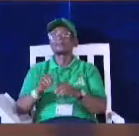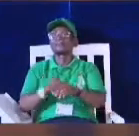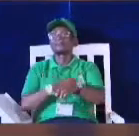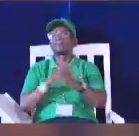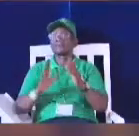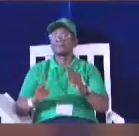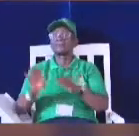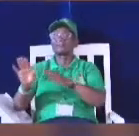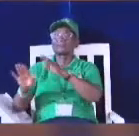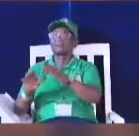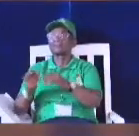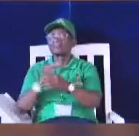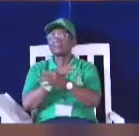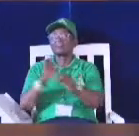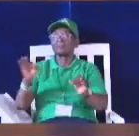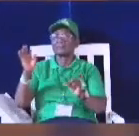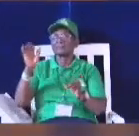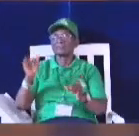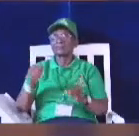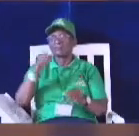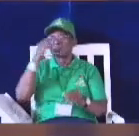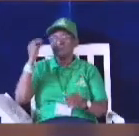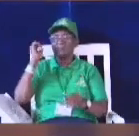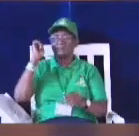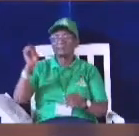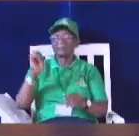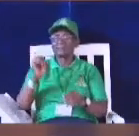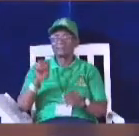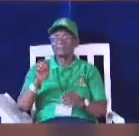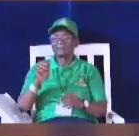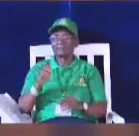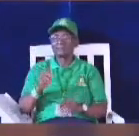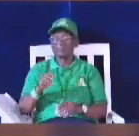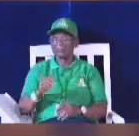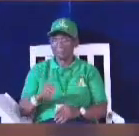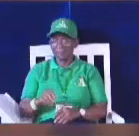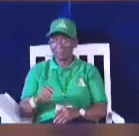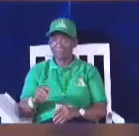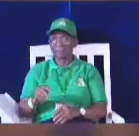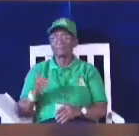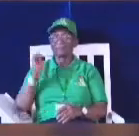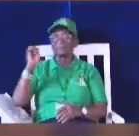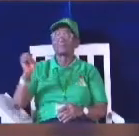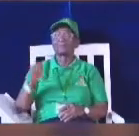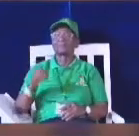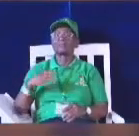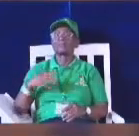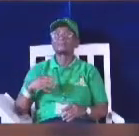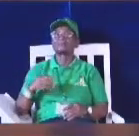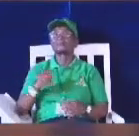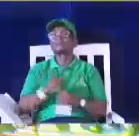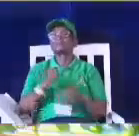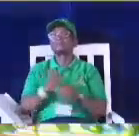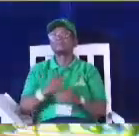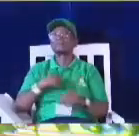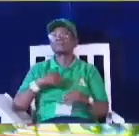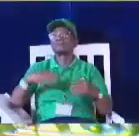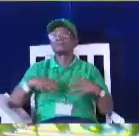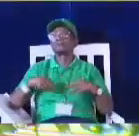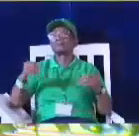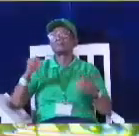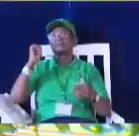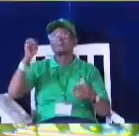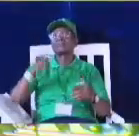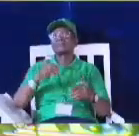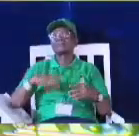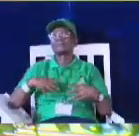Because he kept on telling them, he healed me. I was a leper. He made me whole. He made me whole. He made